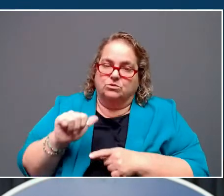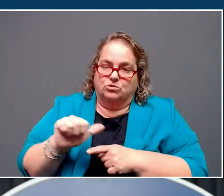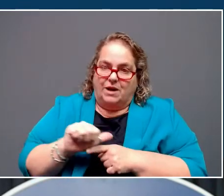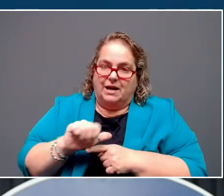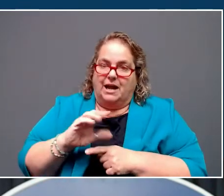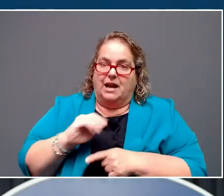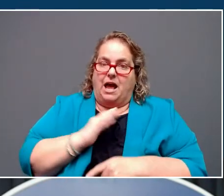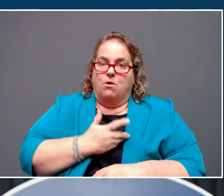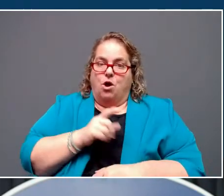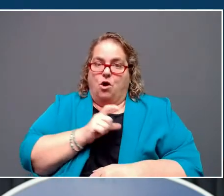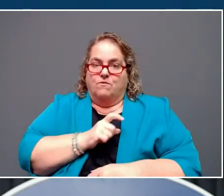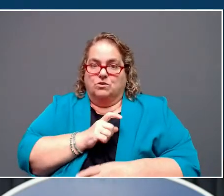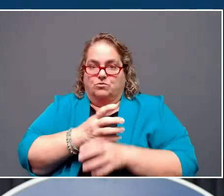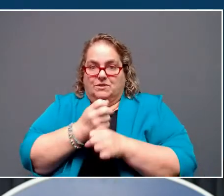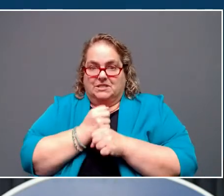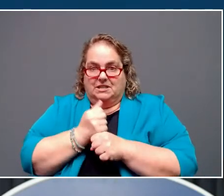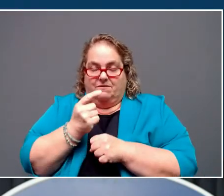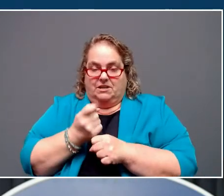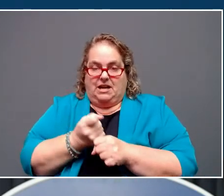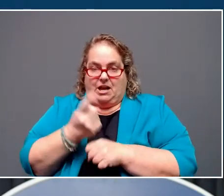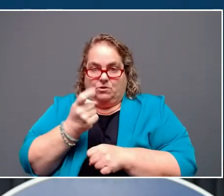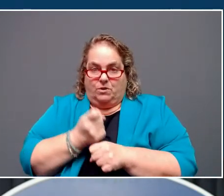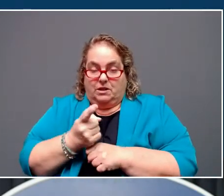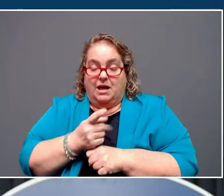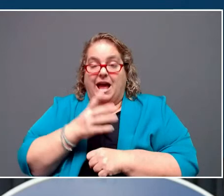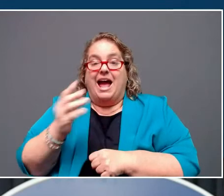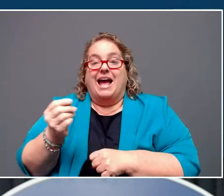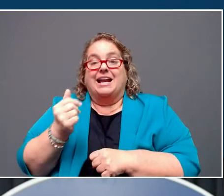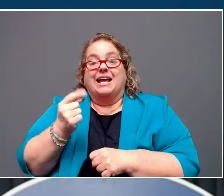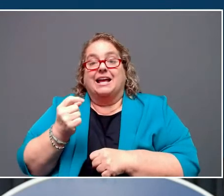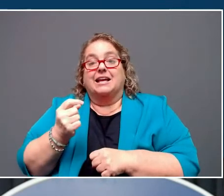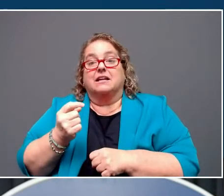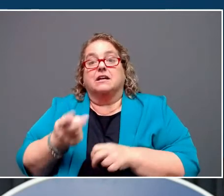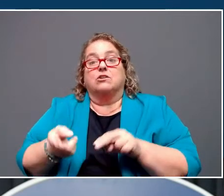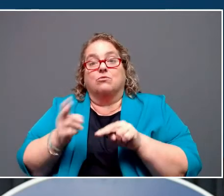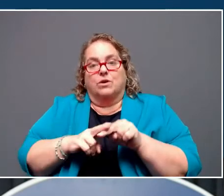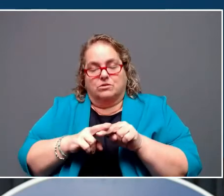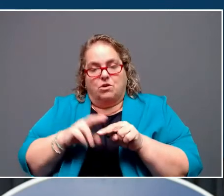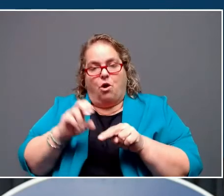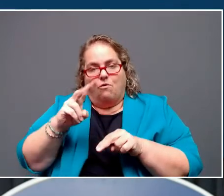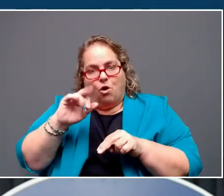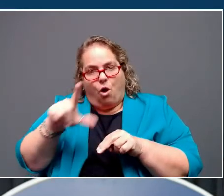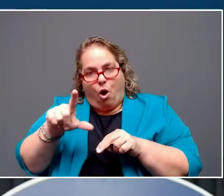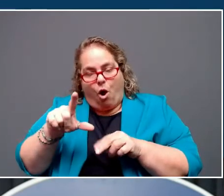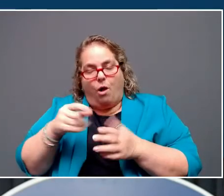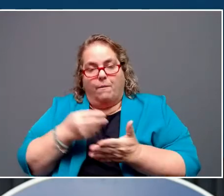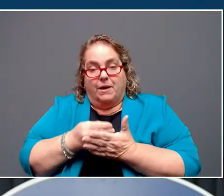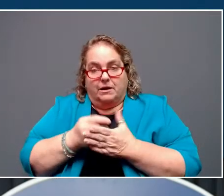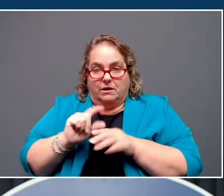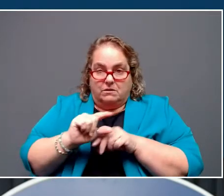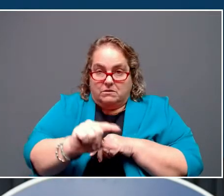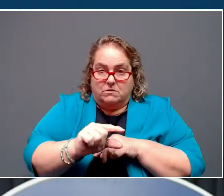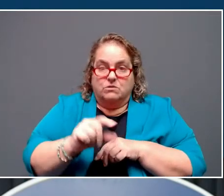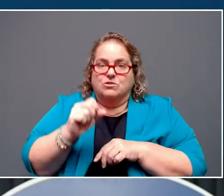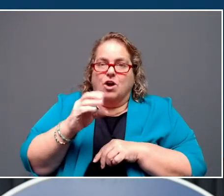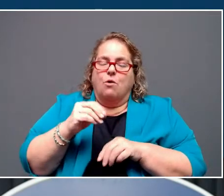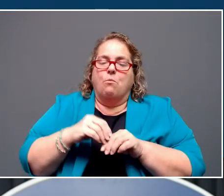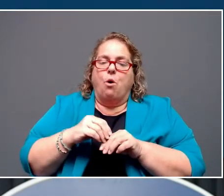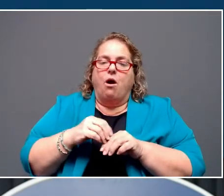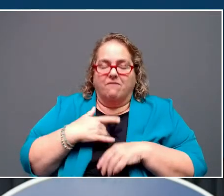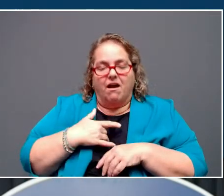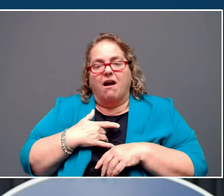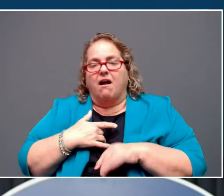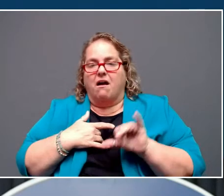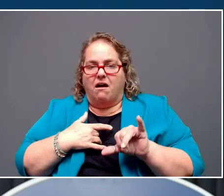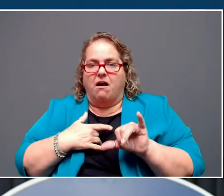receive it annually. It also increases the overall compensation so that it is more enticing to join law enforcement